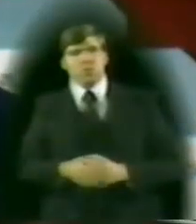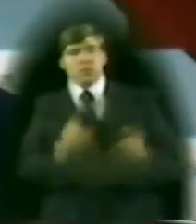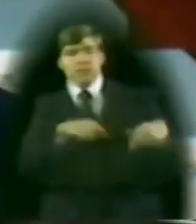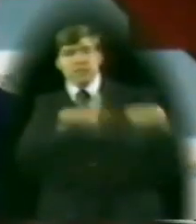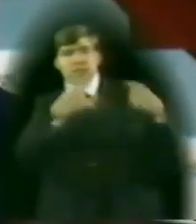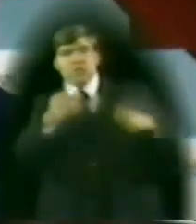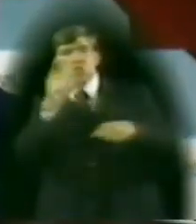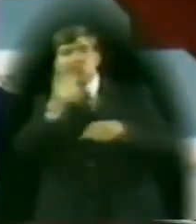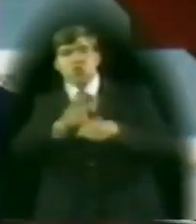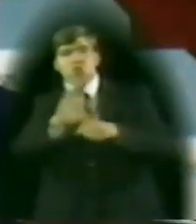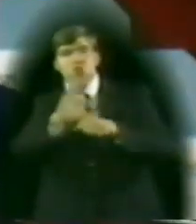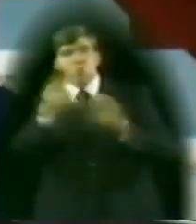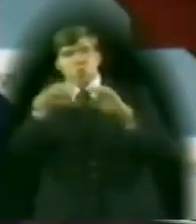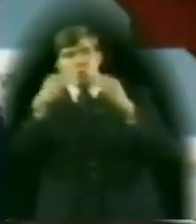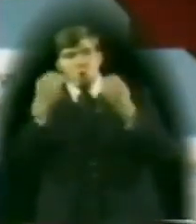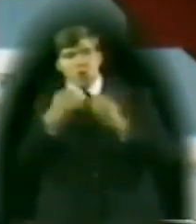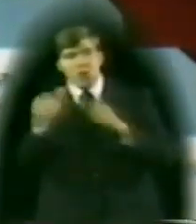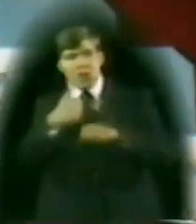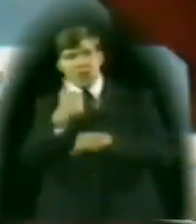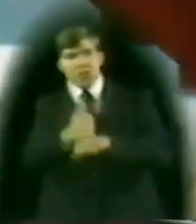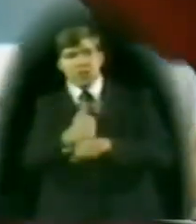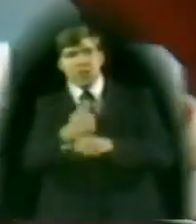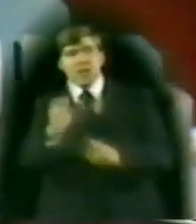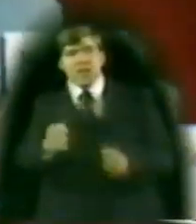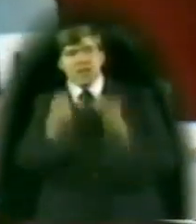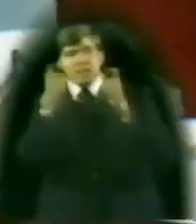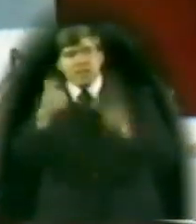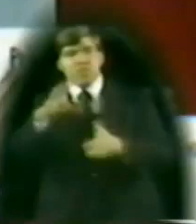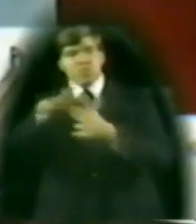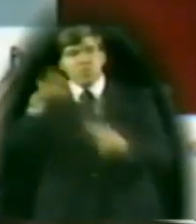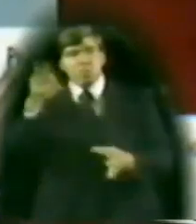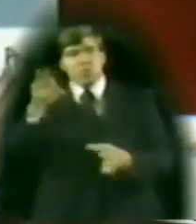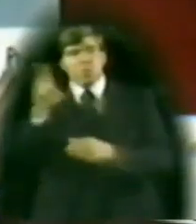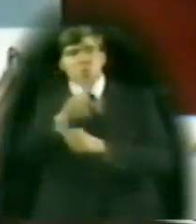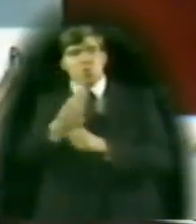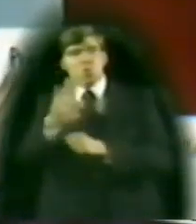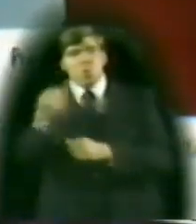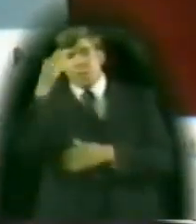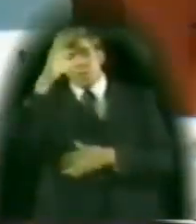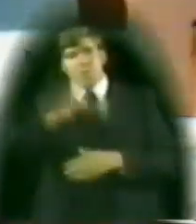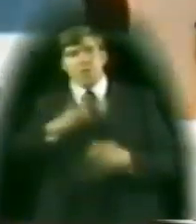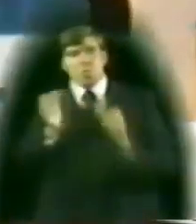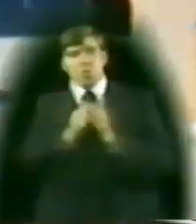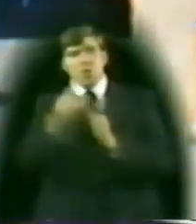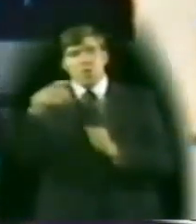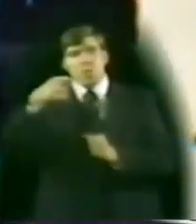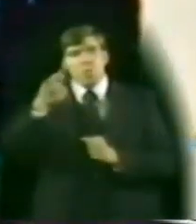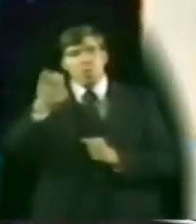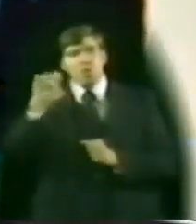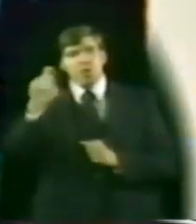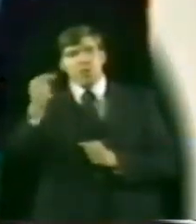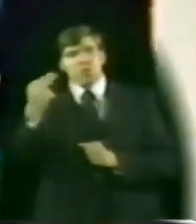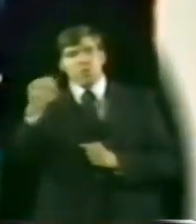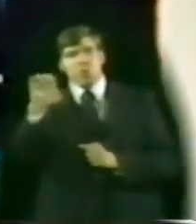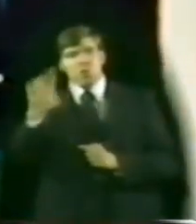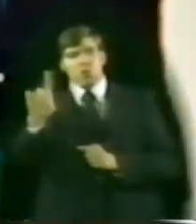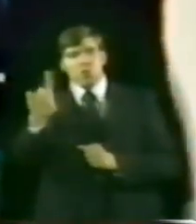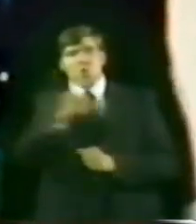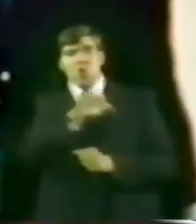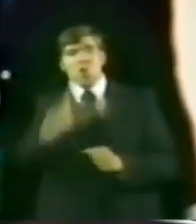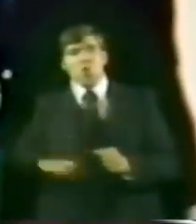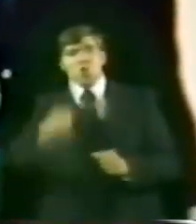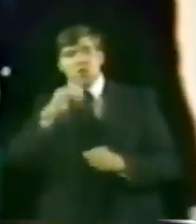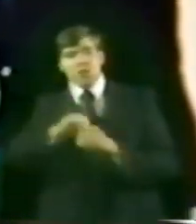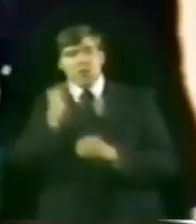Since the church was organized, gifts of the Spirit have been exercised by men holding the priesthood. Said the Lord